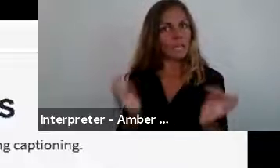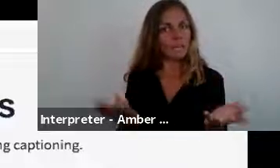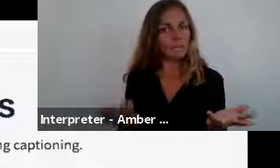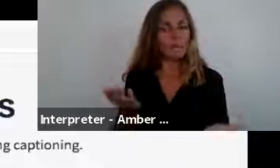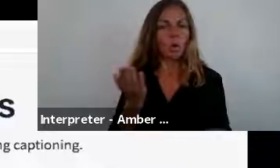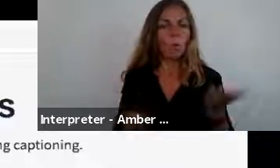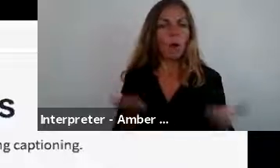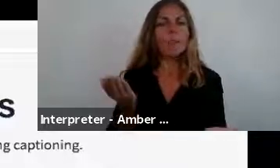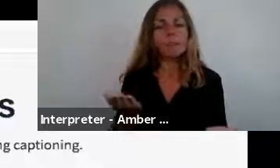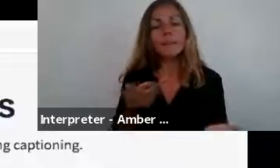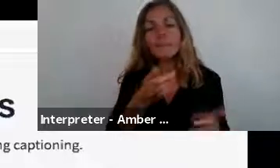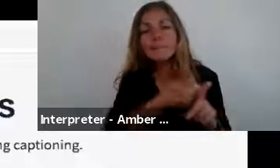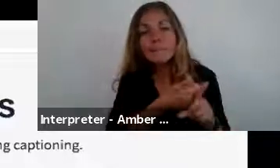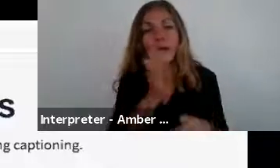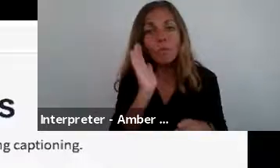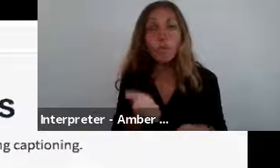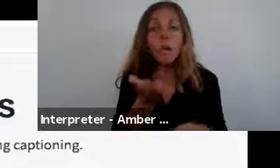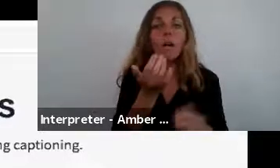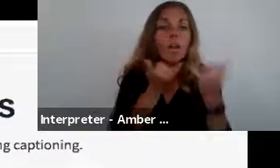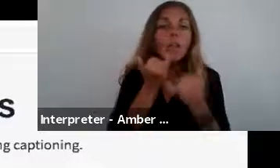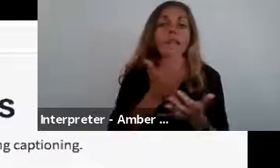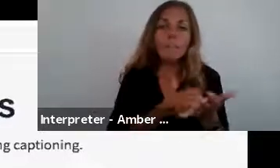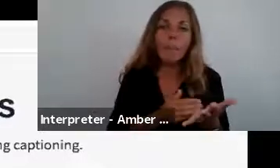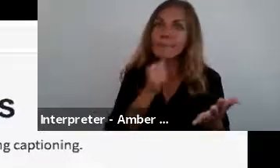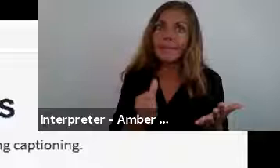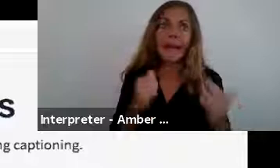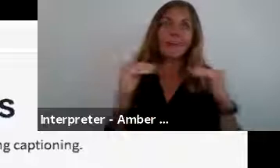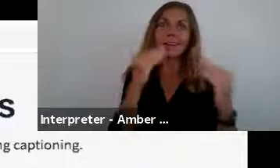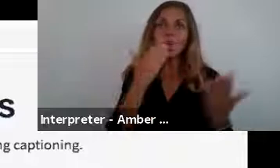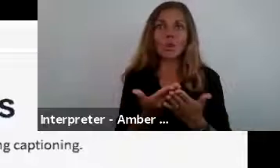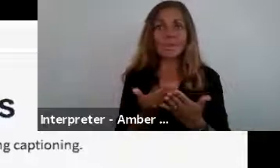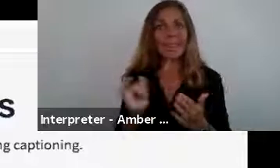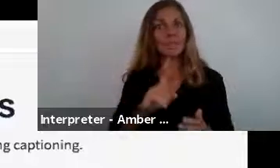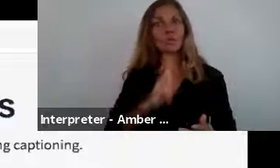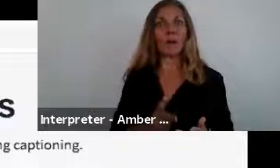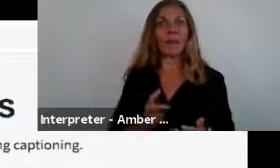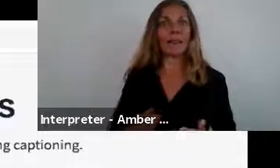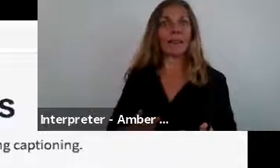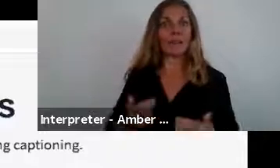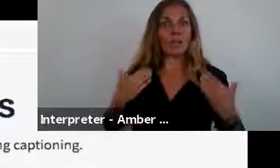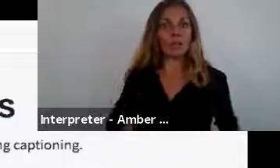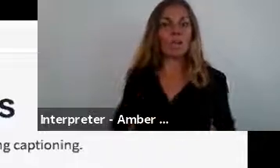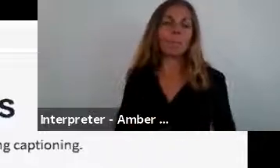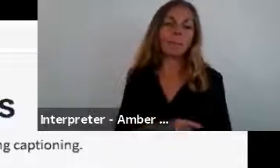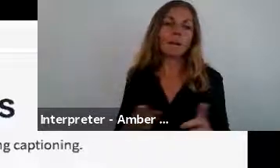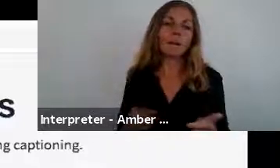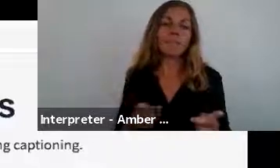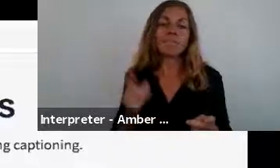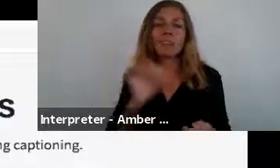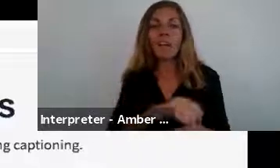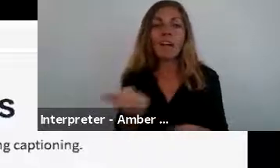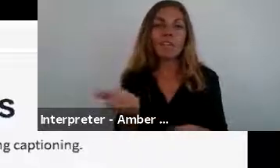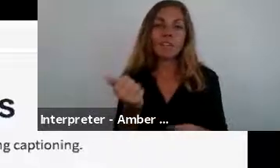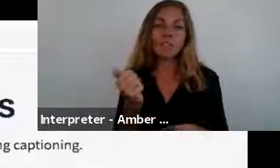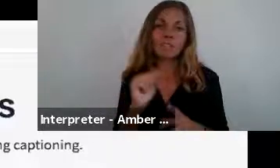to get things wrong and is not as good as a real life person, but in that situation, we don't really have another option. We're directing